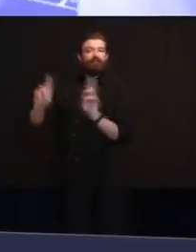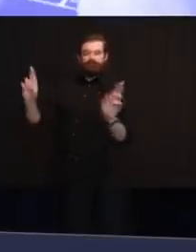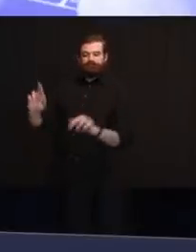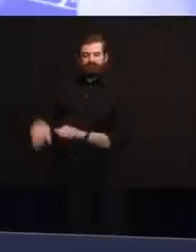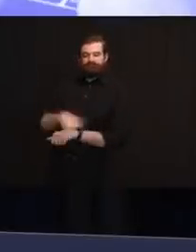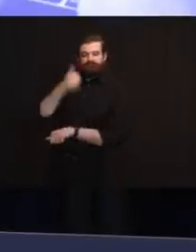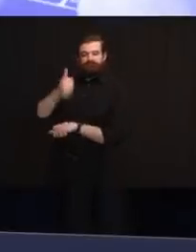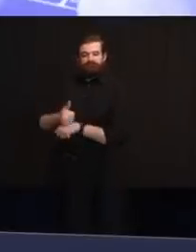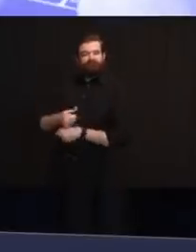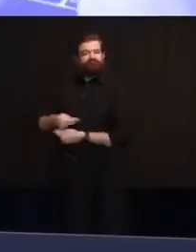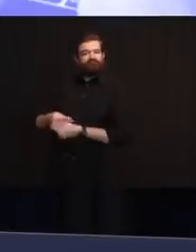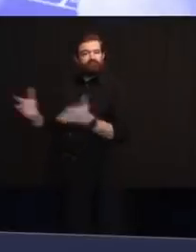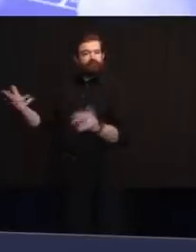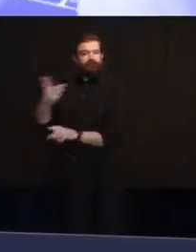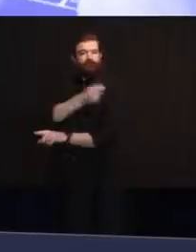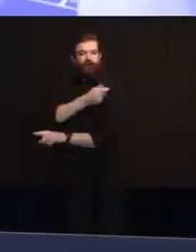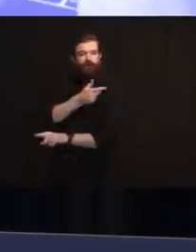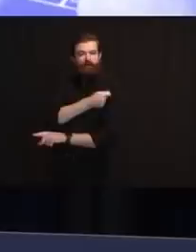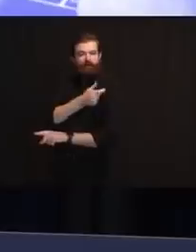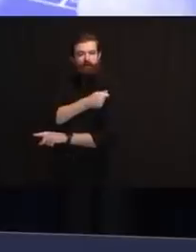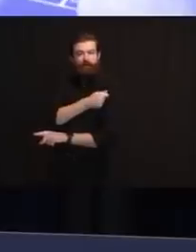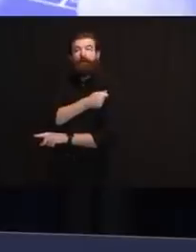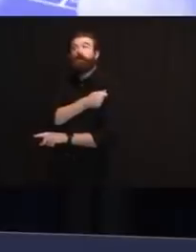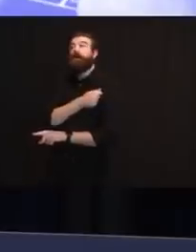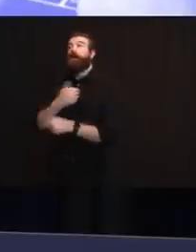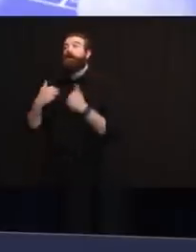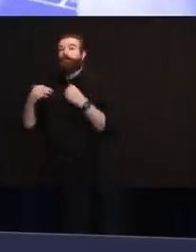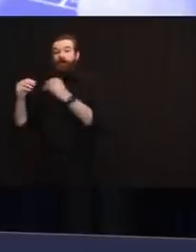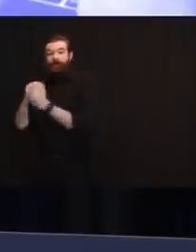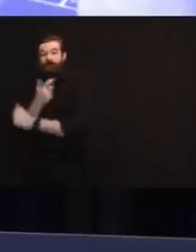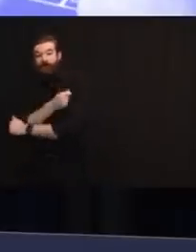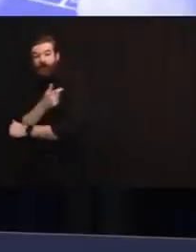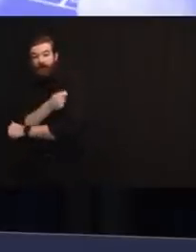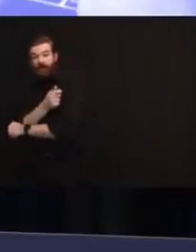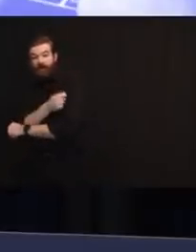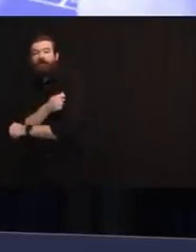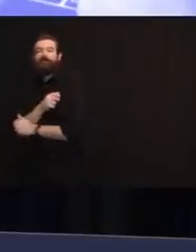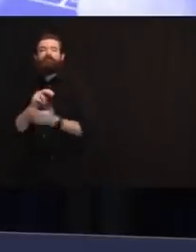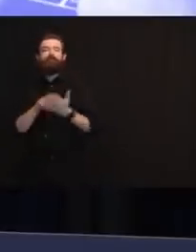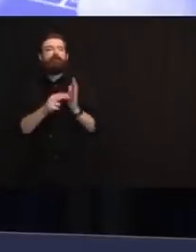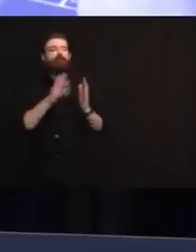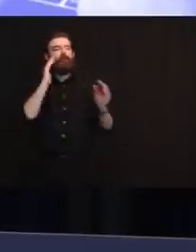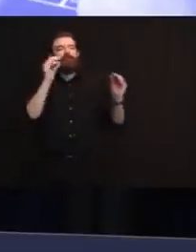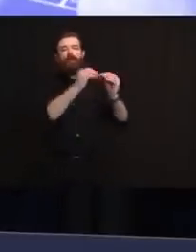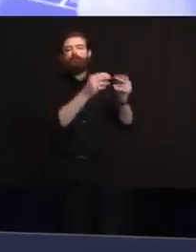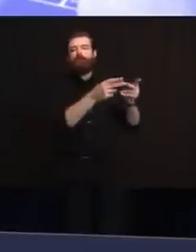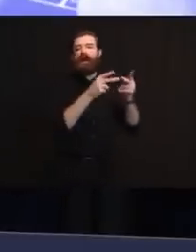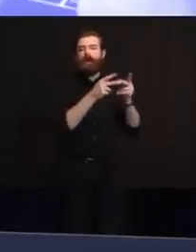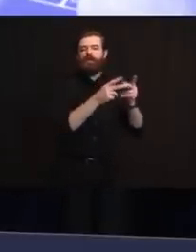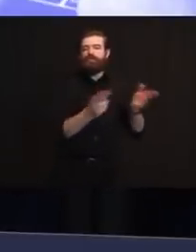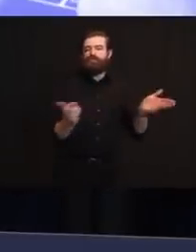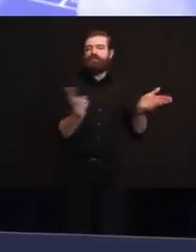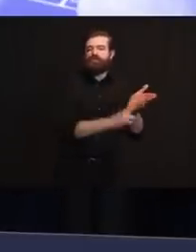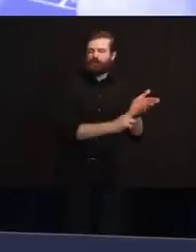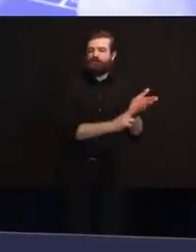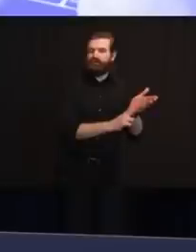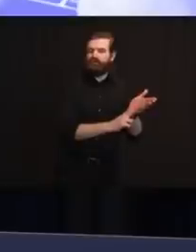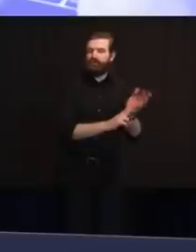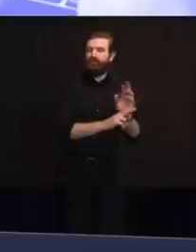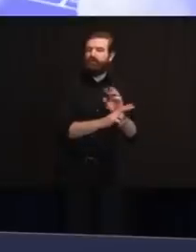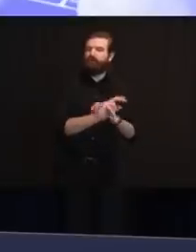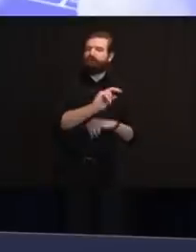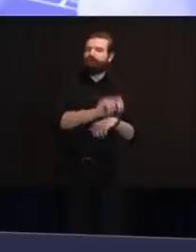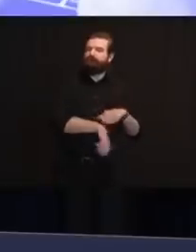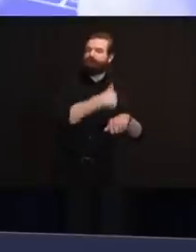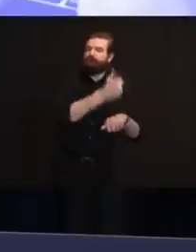more vaccines become available. The sites will include county and local sites, federally qualified health centers,